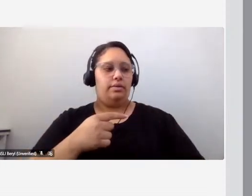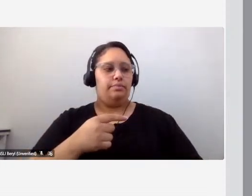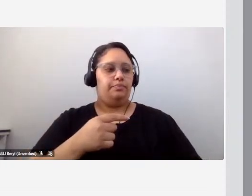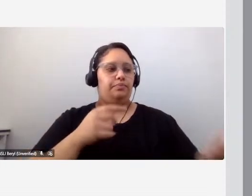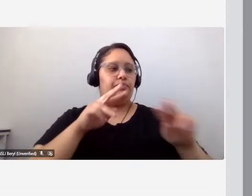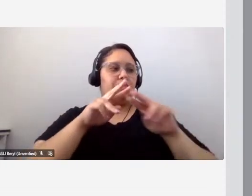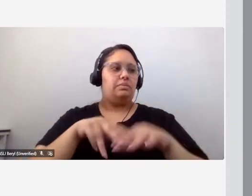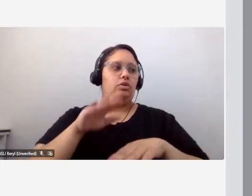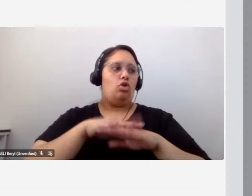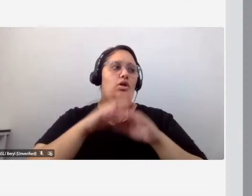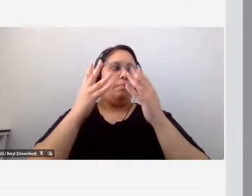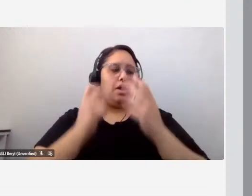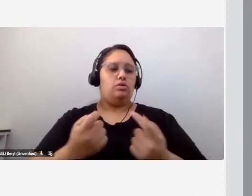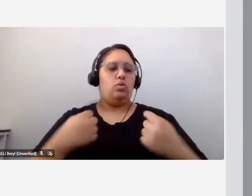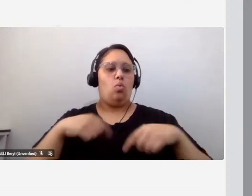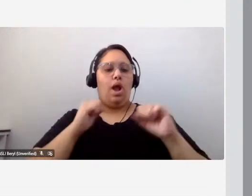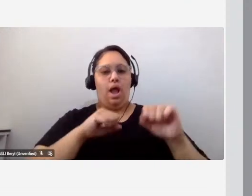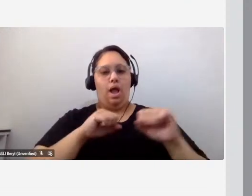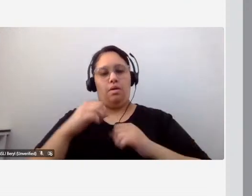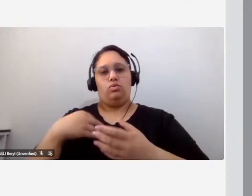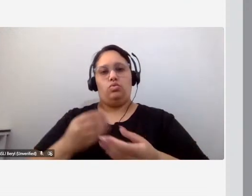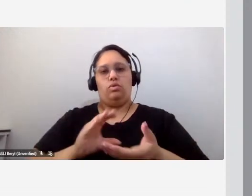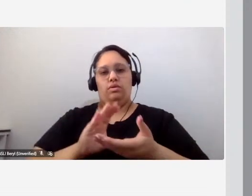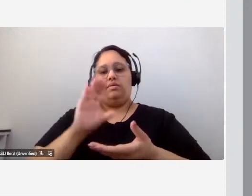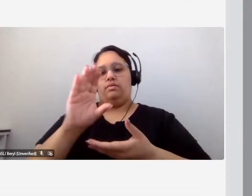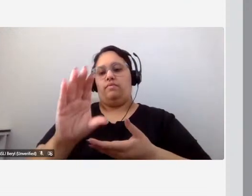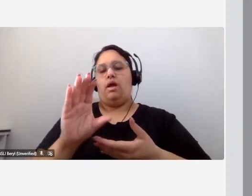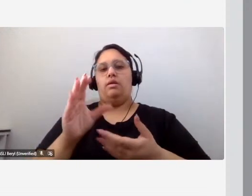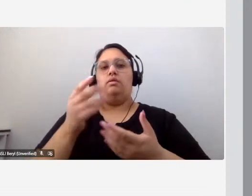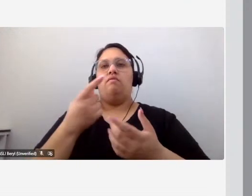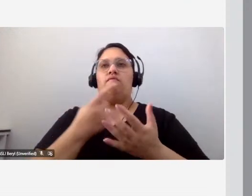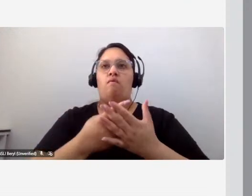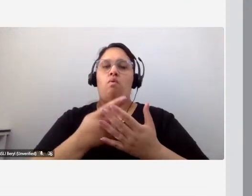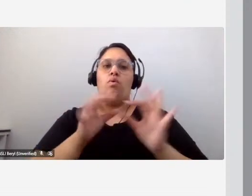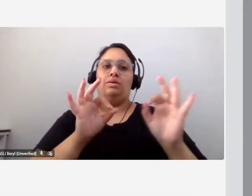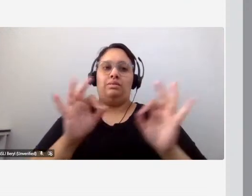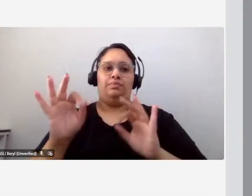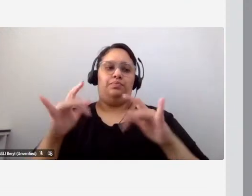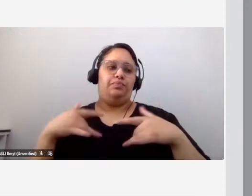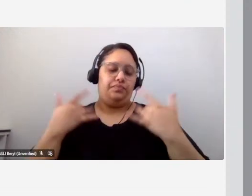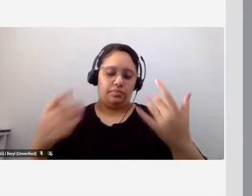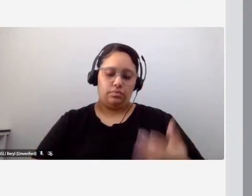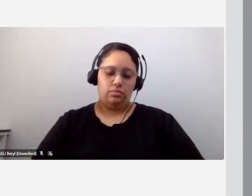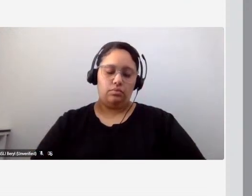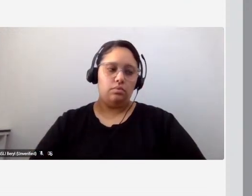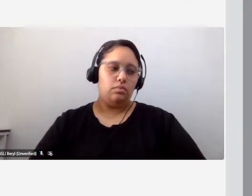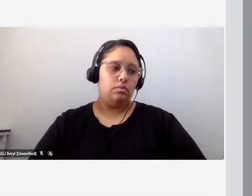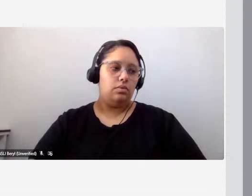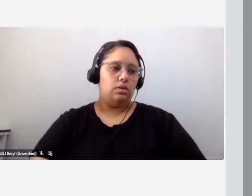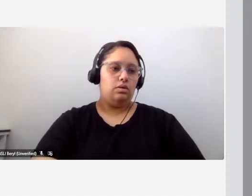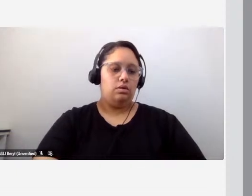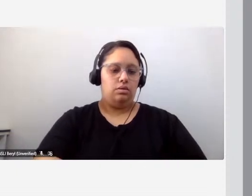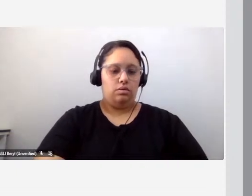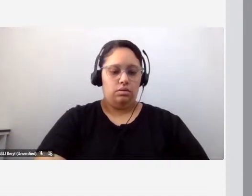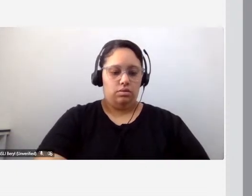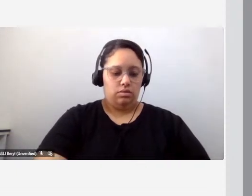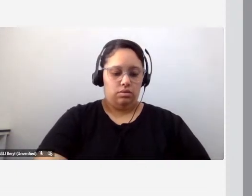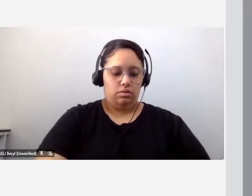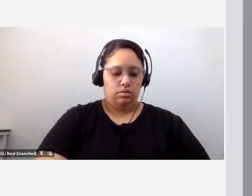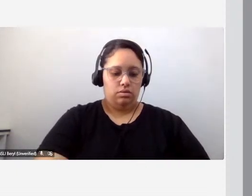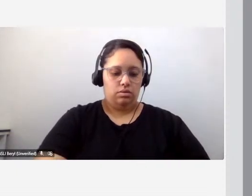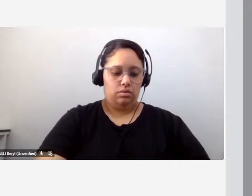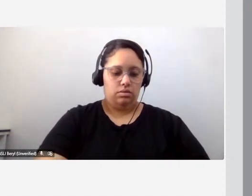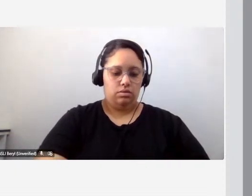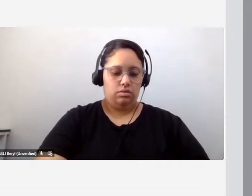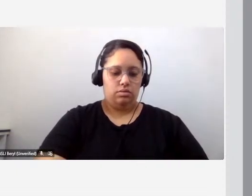budget, we are then able to allocate funding towards those events. Then in terms of athletes, we have a